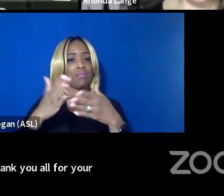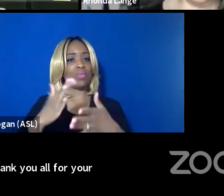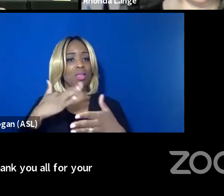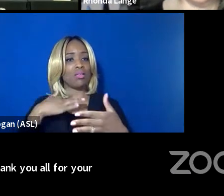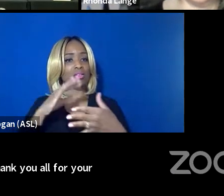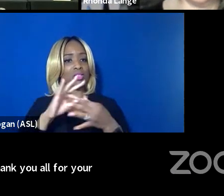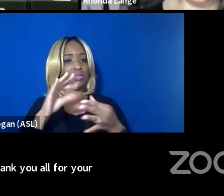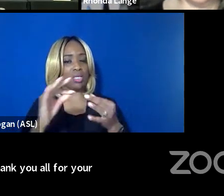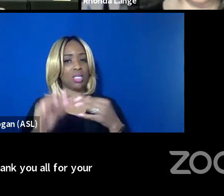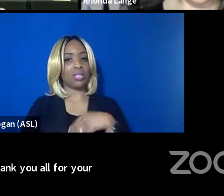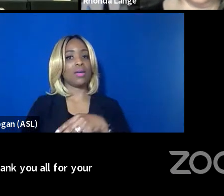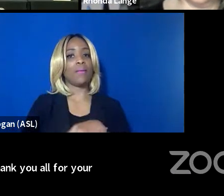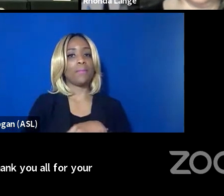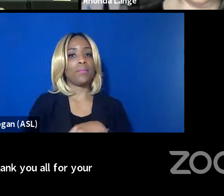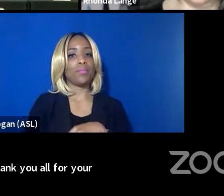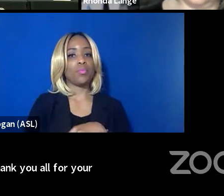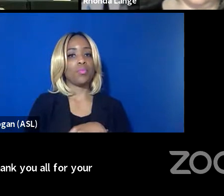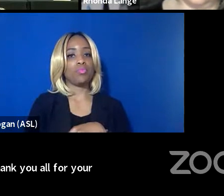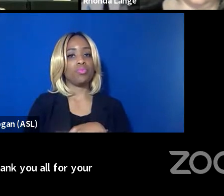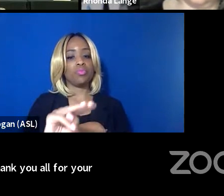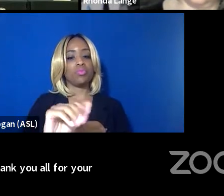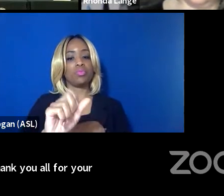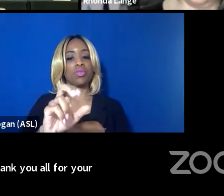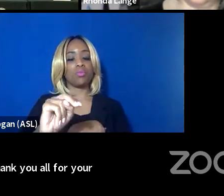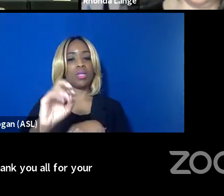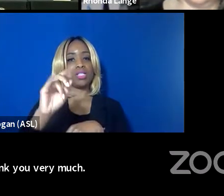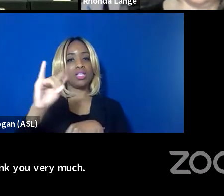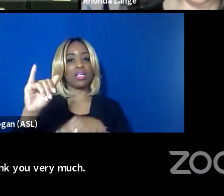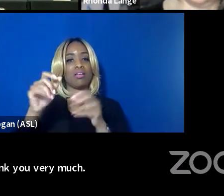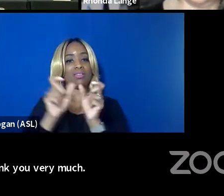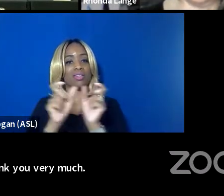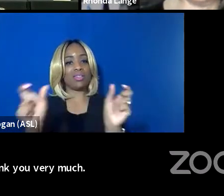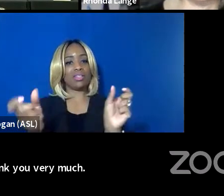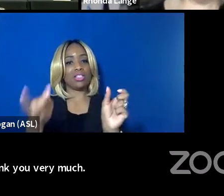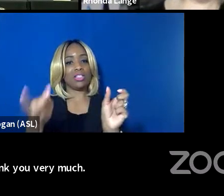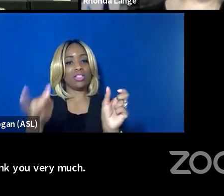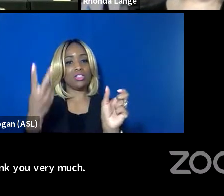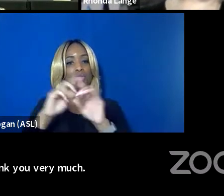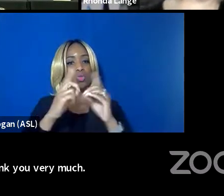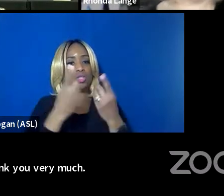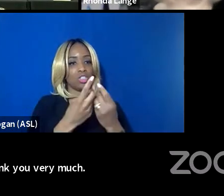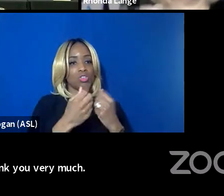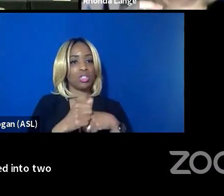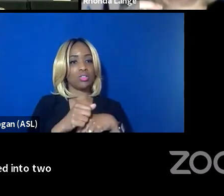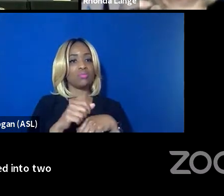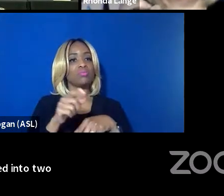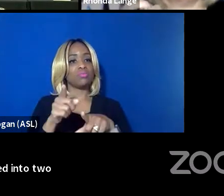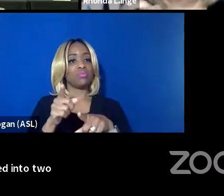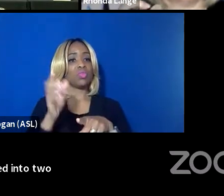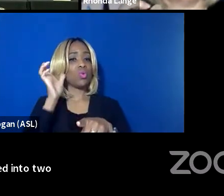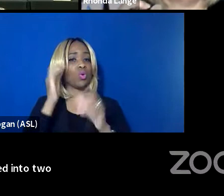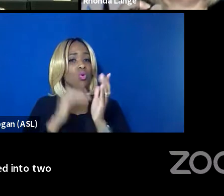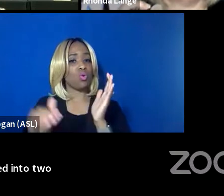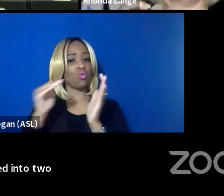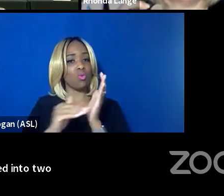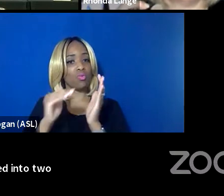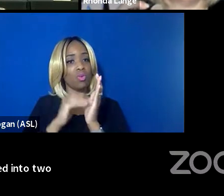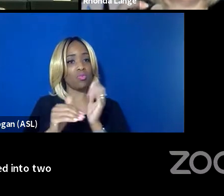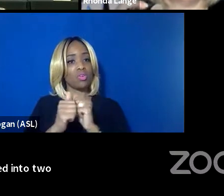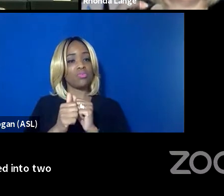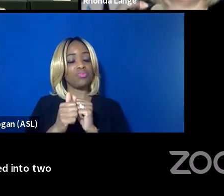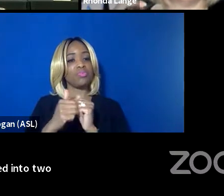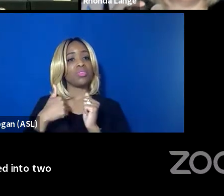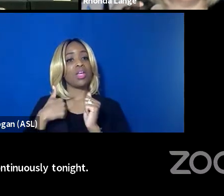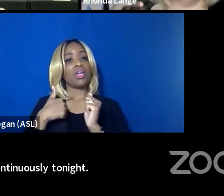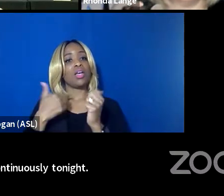you very much. Mason County is divided into two districts, as you've heard continuously tonight. And I would like to